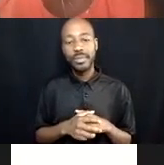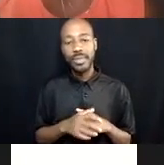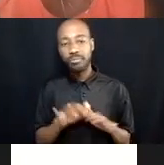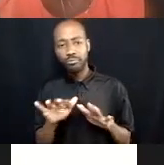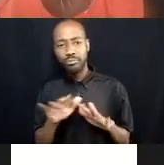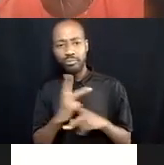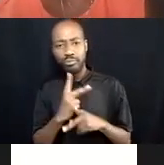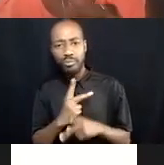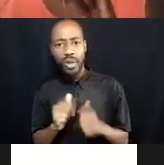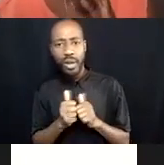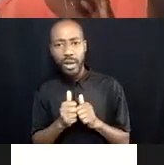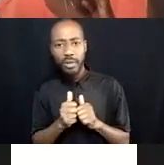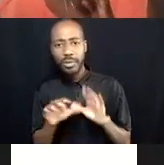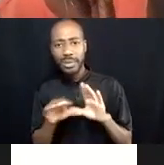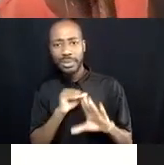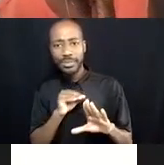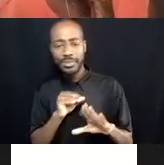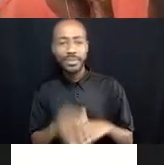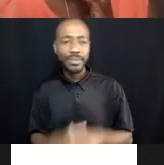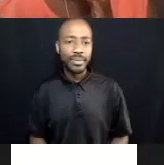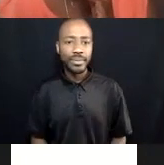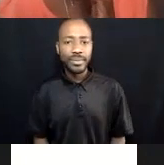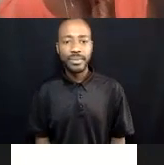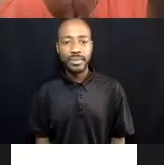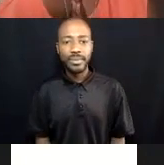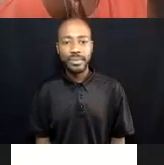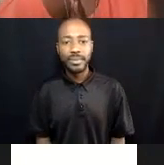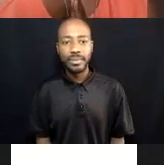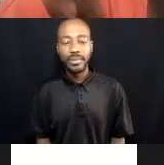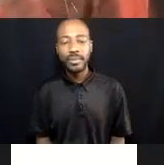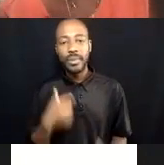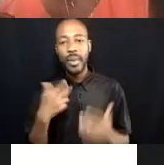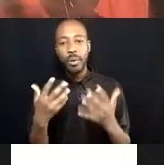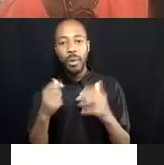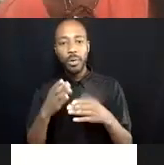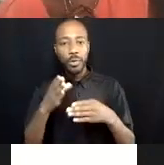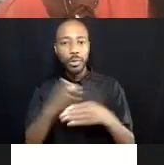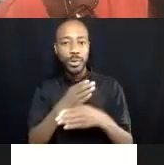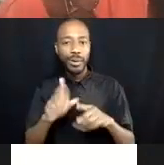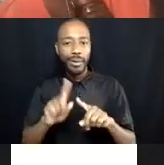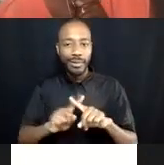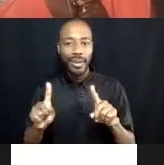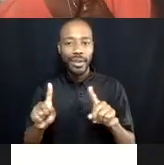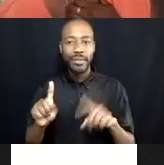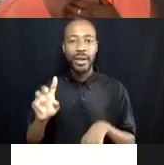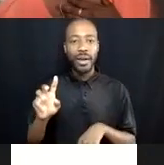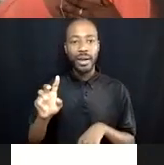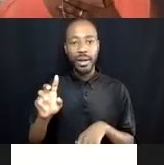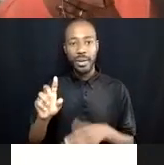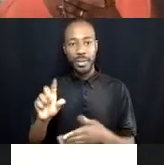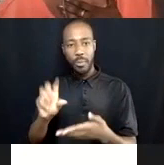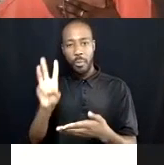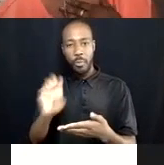to escape, okay. I'm trying to share a different web page with y'all that's not this